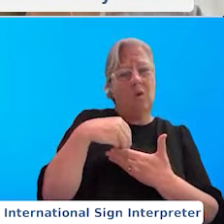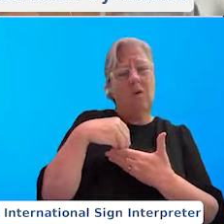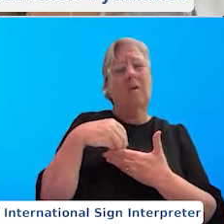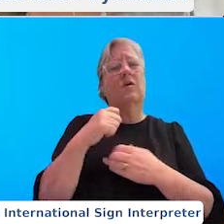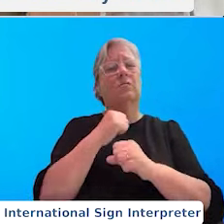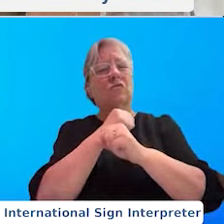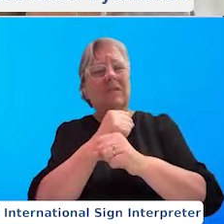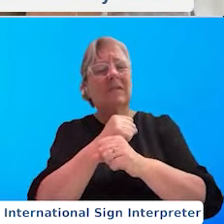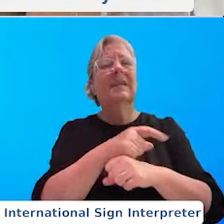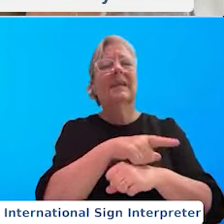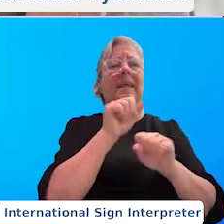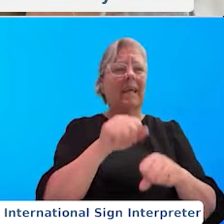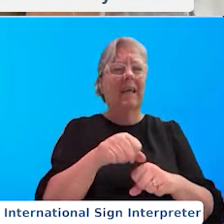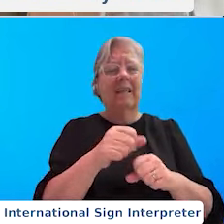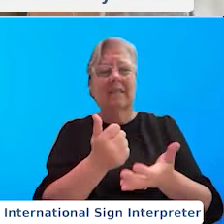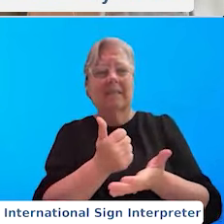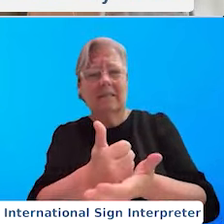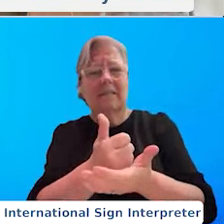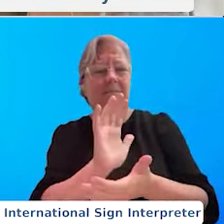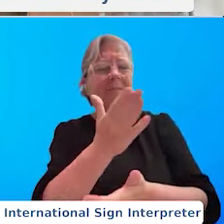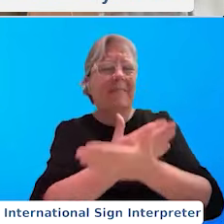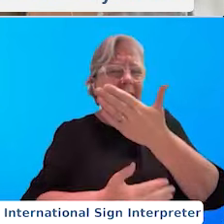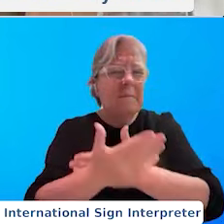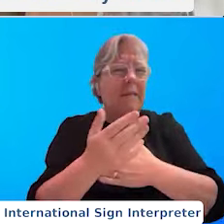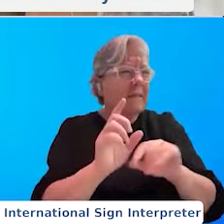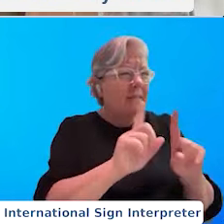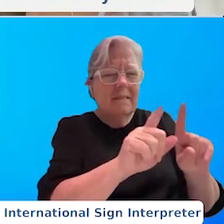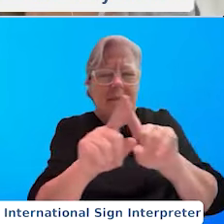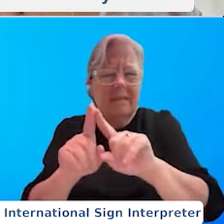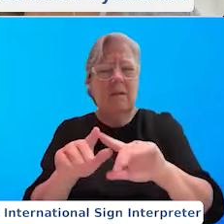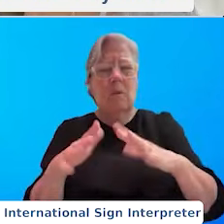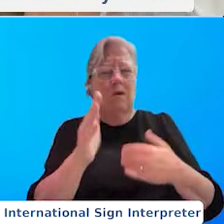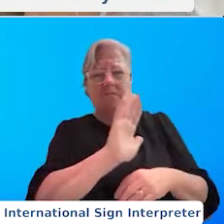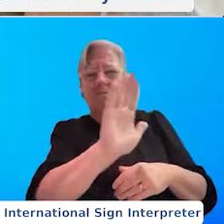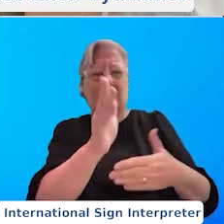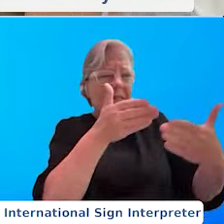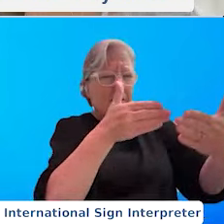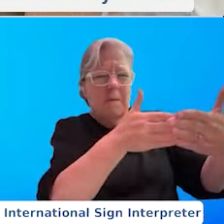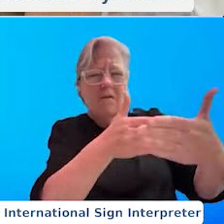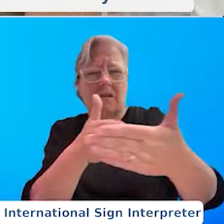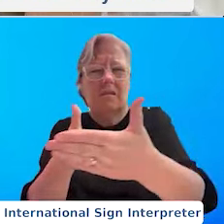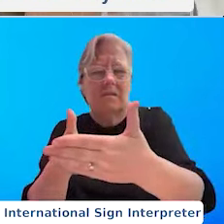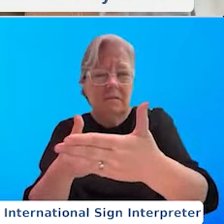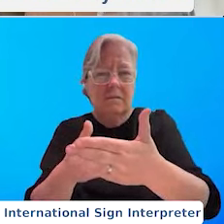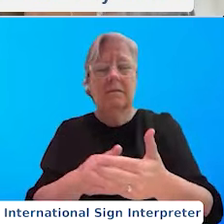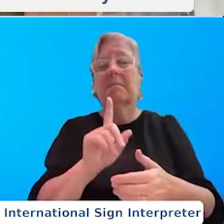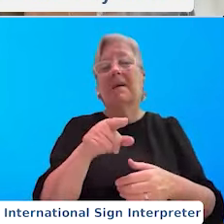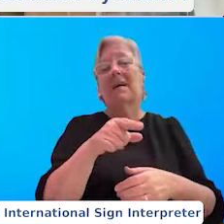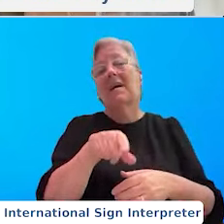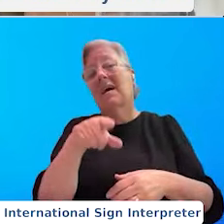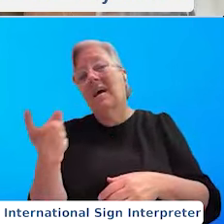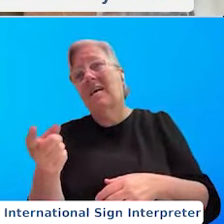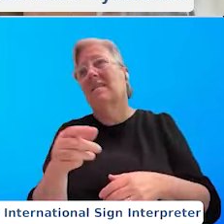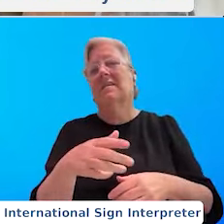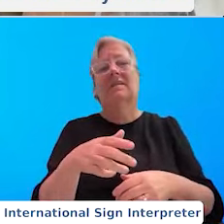main component of that expenditure. Now, I think that reflects, as Alex was explaining,